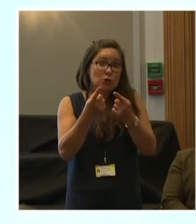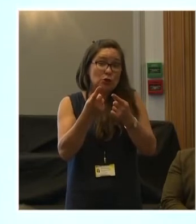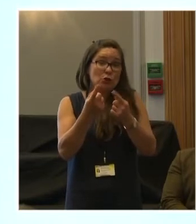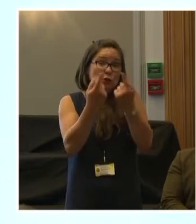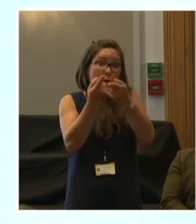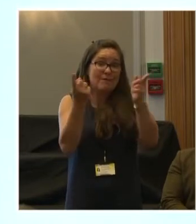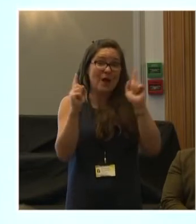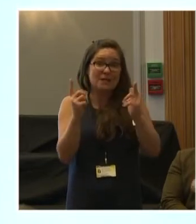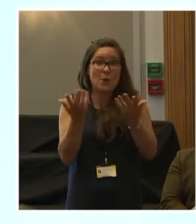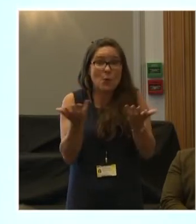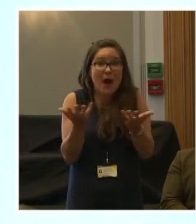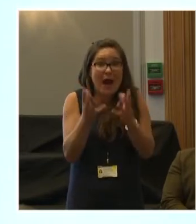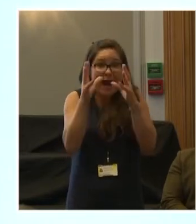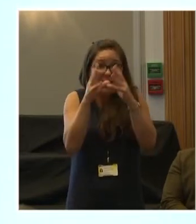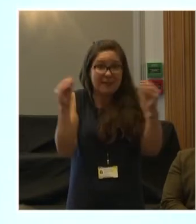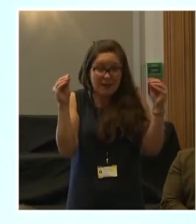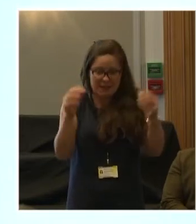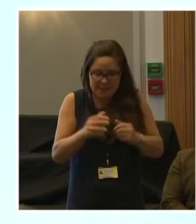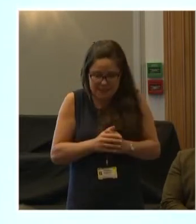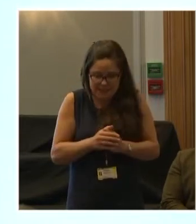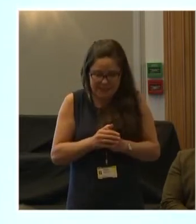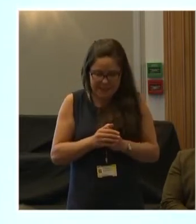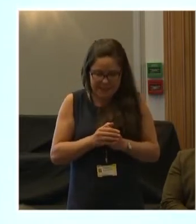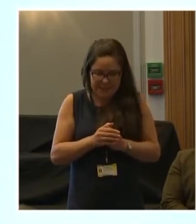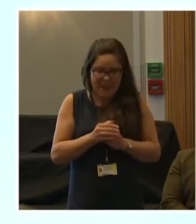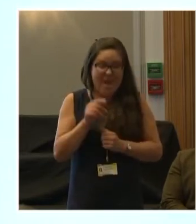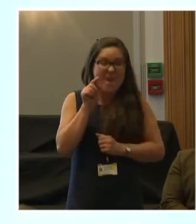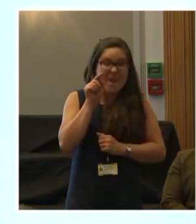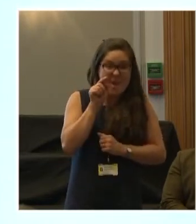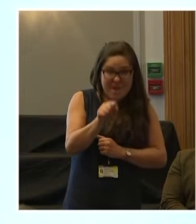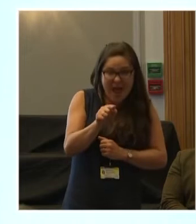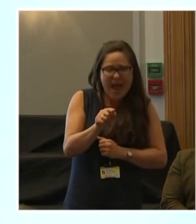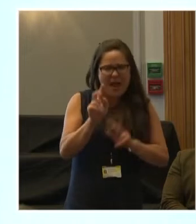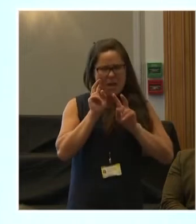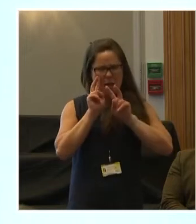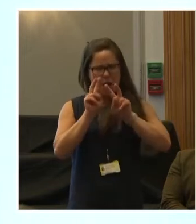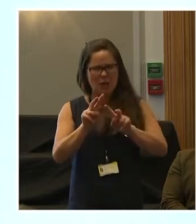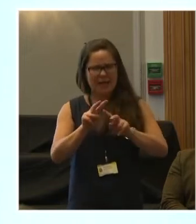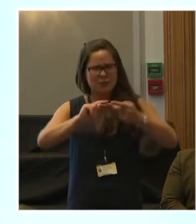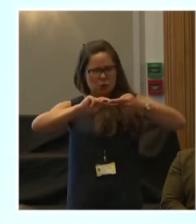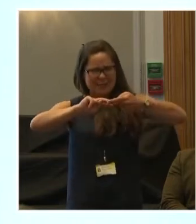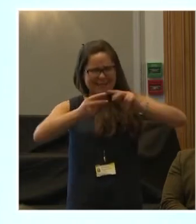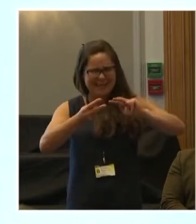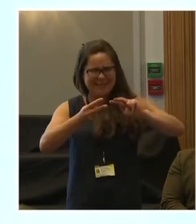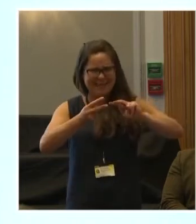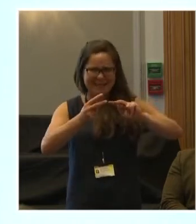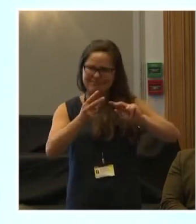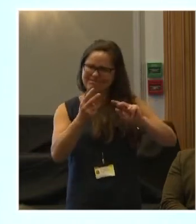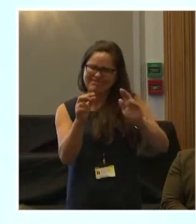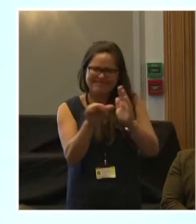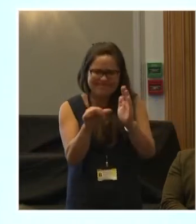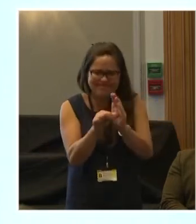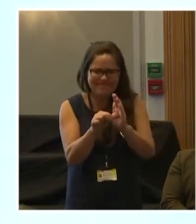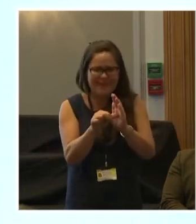in the Netherlands. And he has studied the different genetic mutations which lead to Stargardt disease and macular dystrophy, which affects people